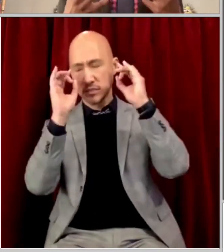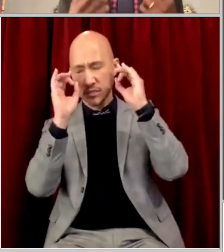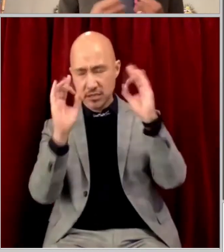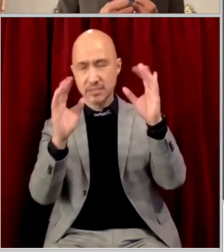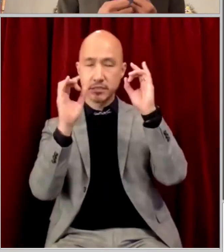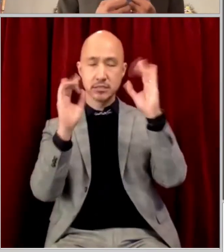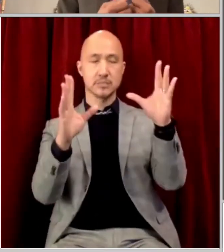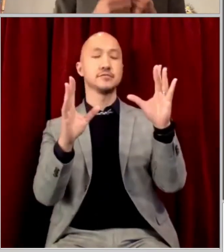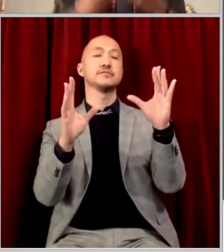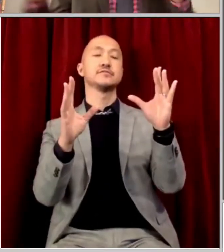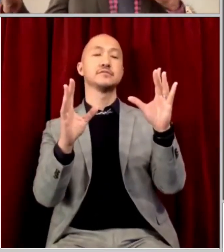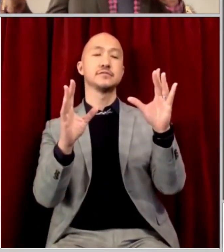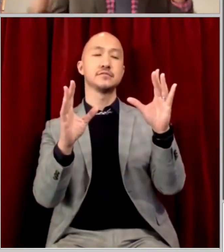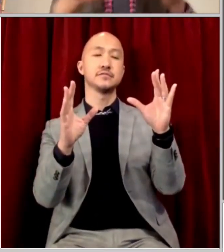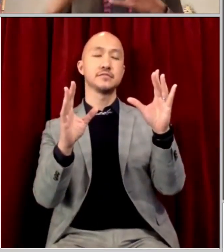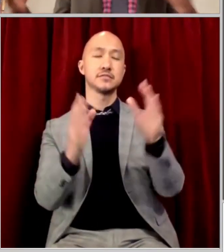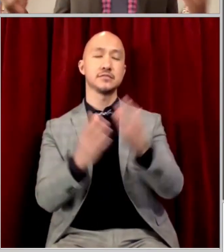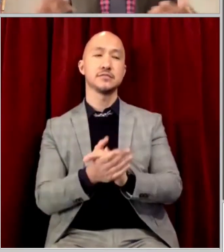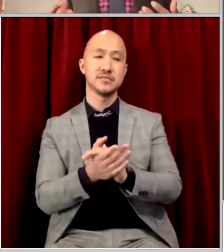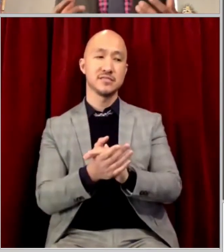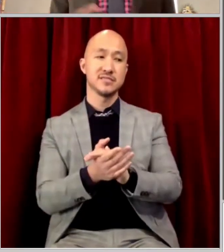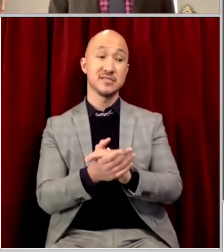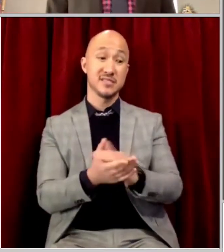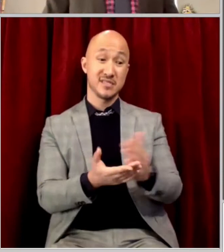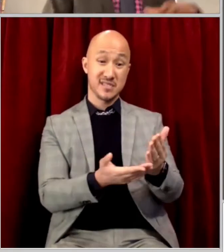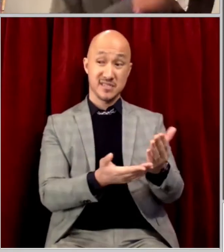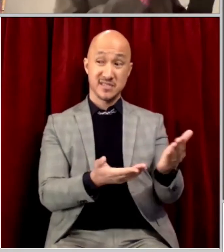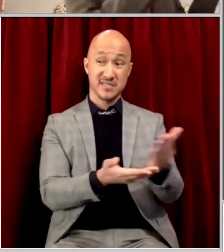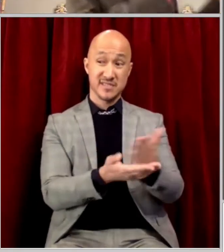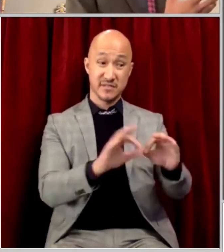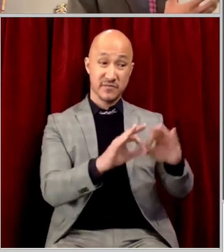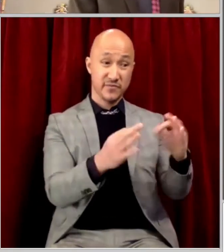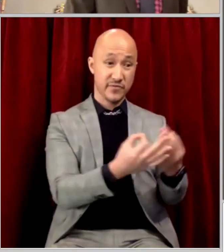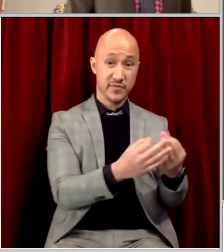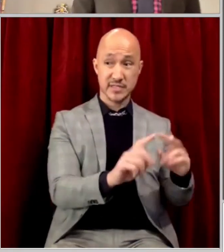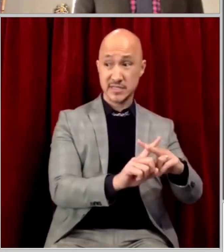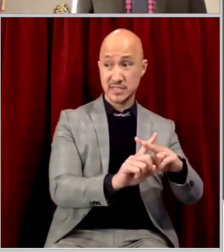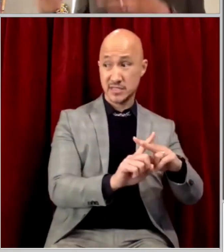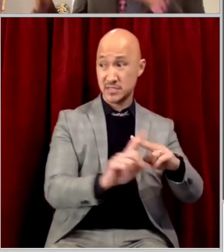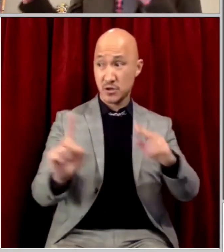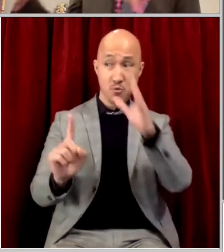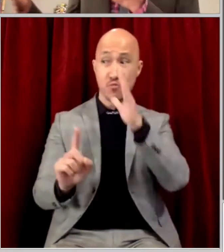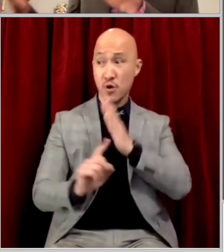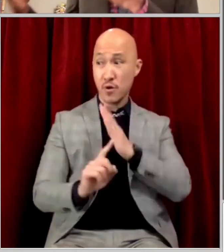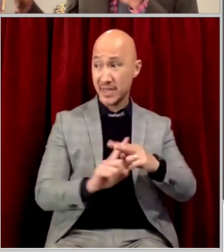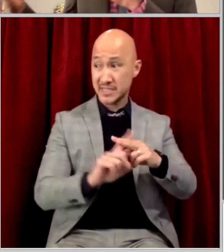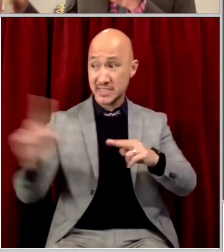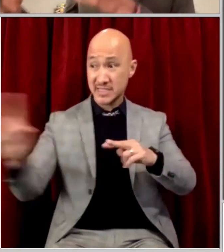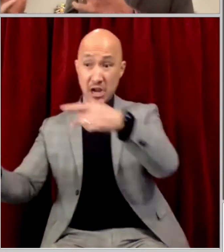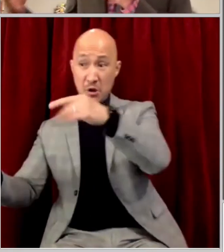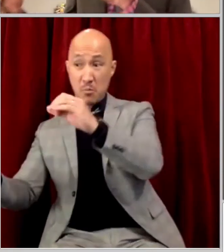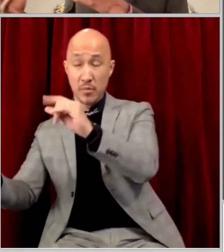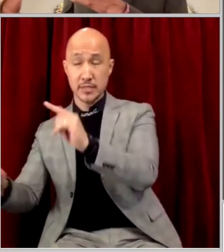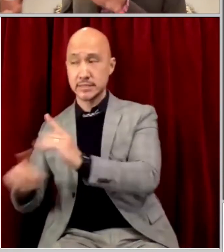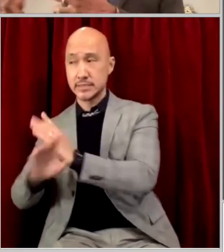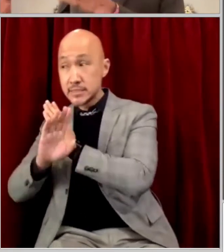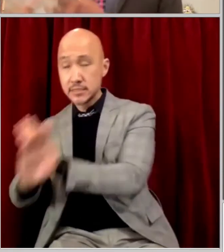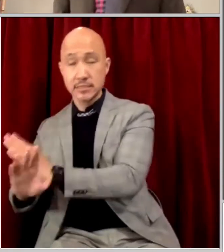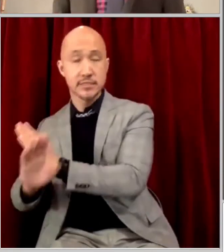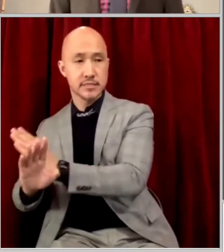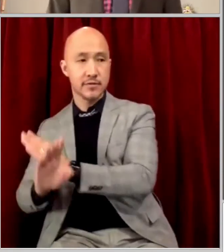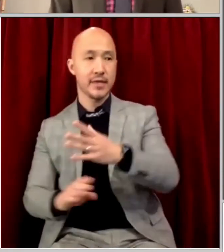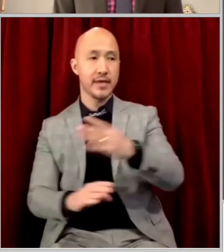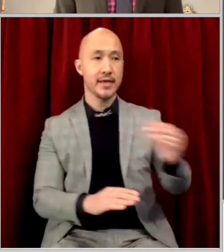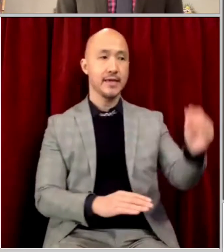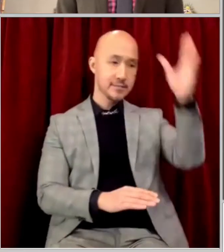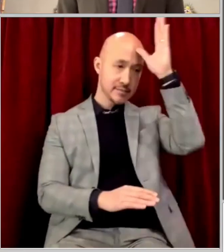Lord, even now as they have separated one from another so that the women could be safe in Poland and that the men can continue to work things